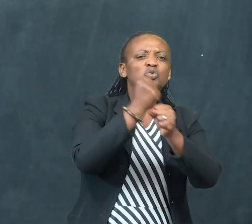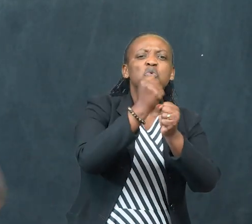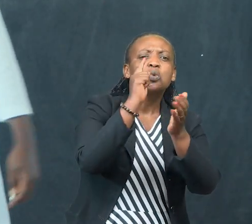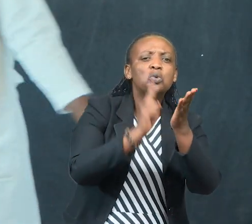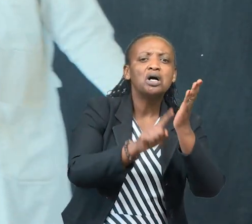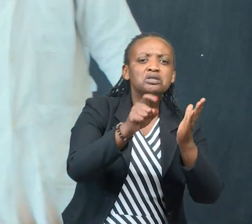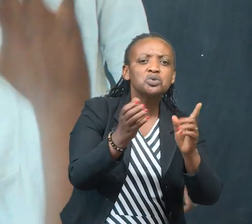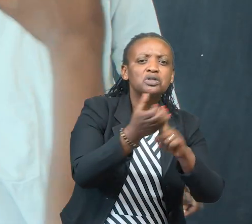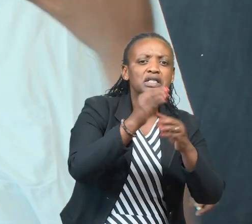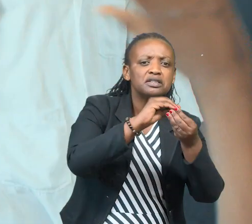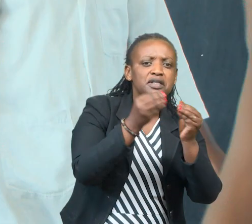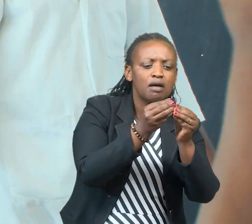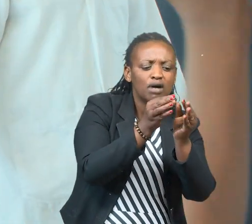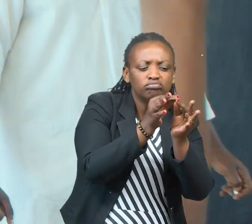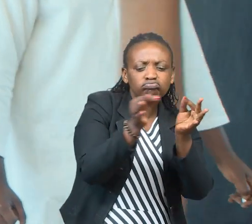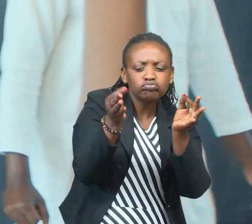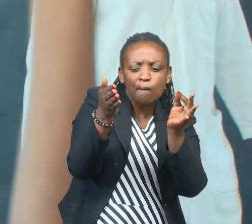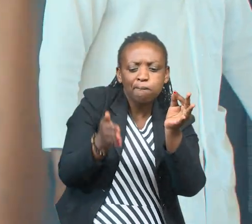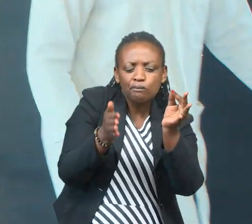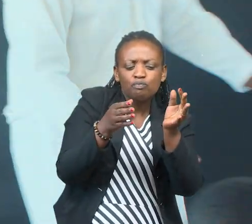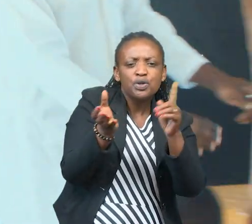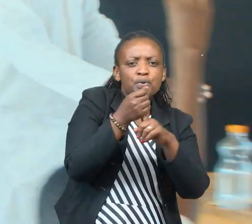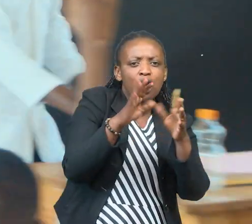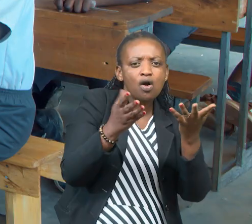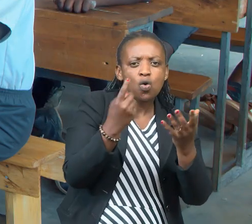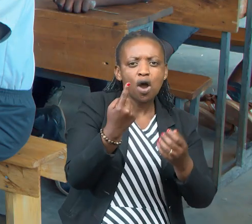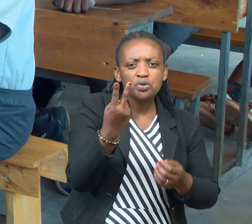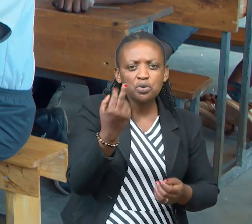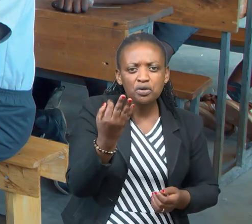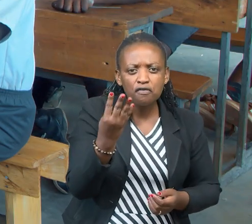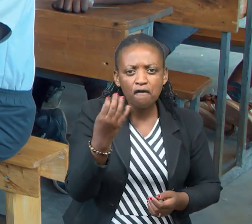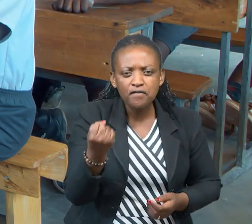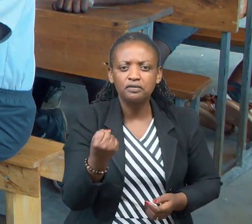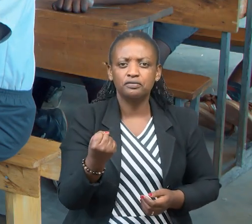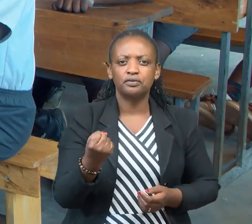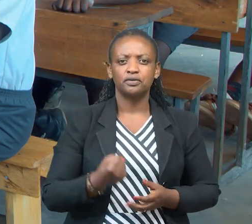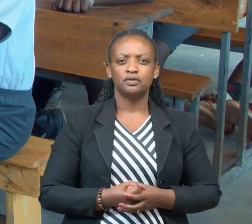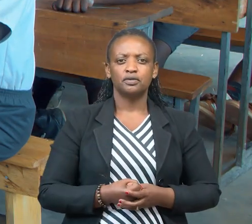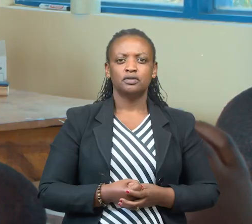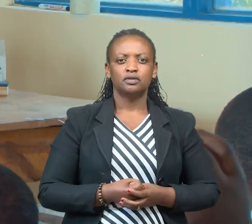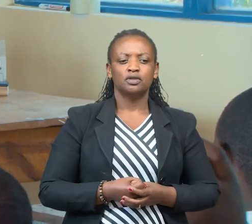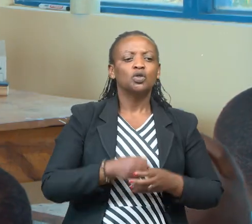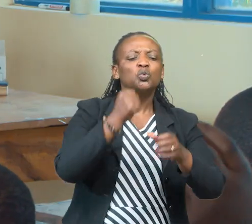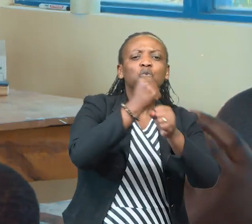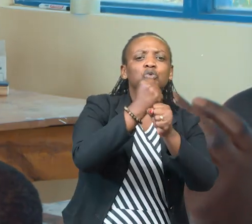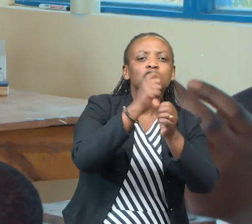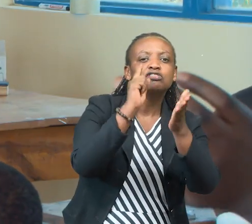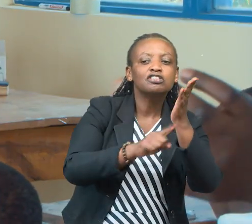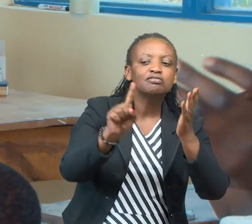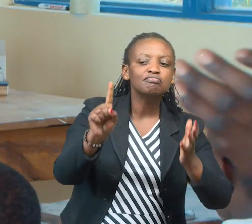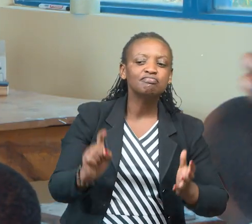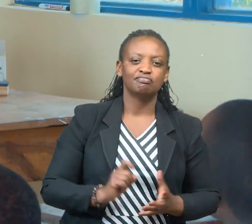what do we do? To get number of intervals. To get 1, 2, 3, 4, 5. What do we